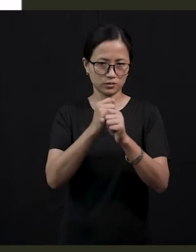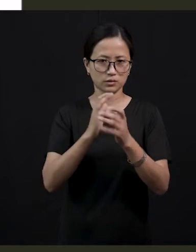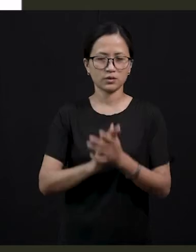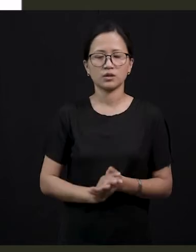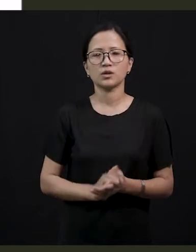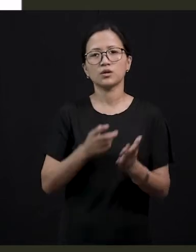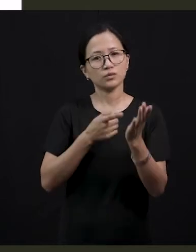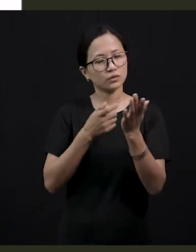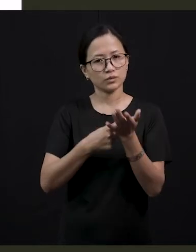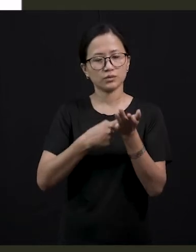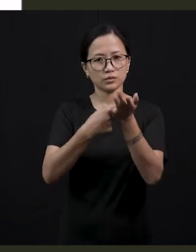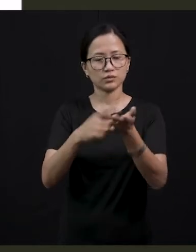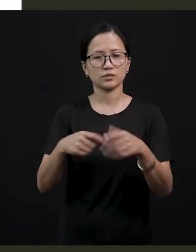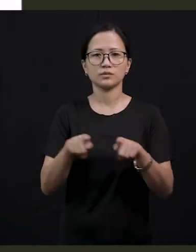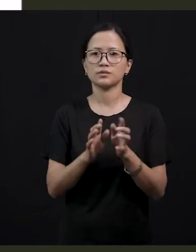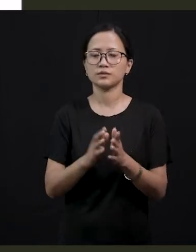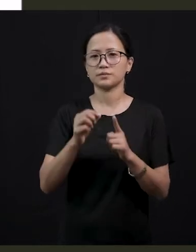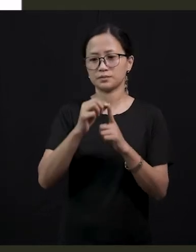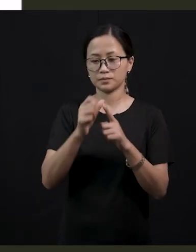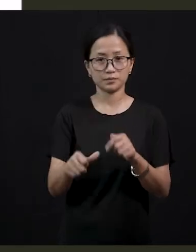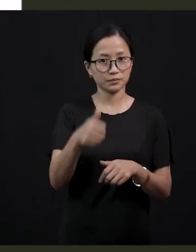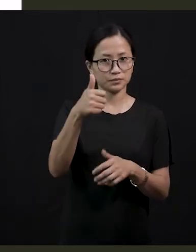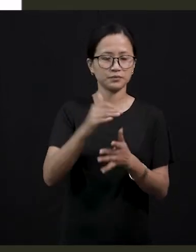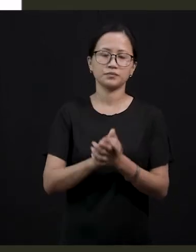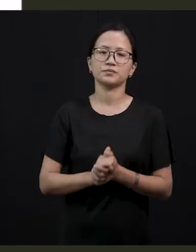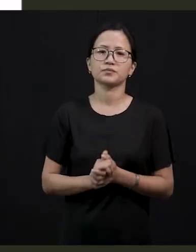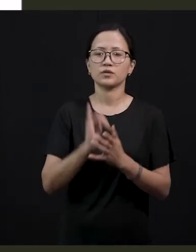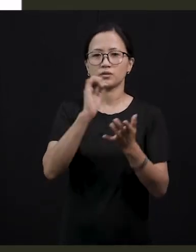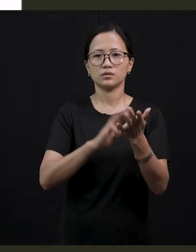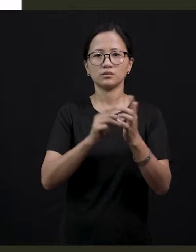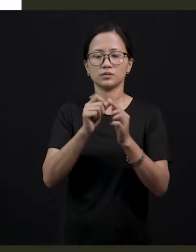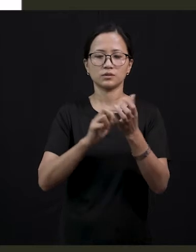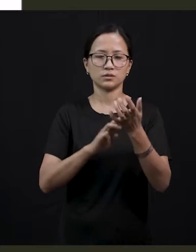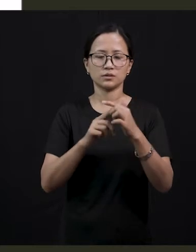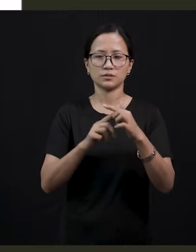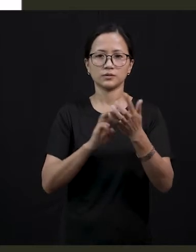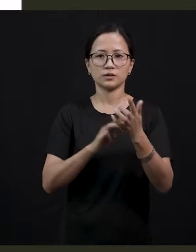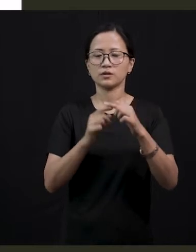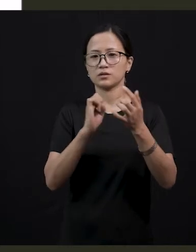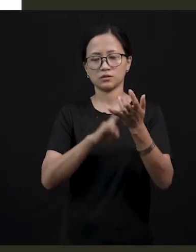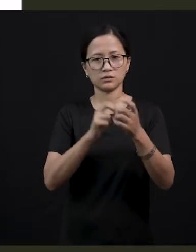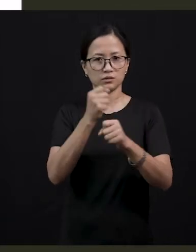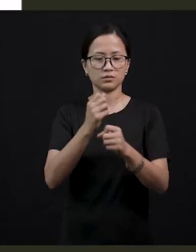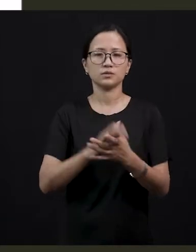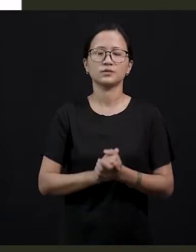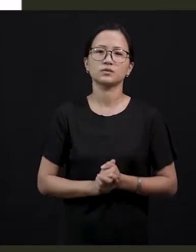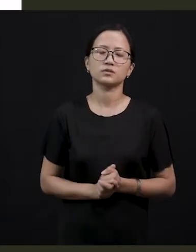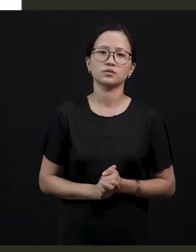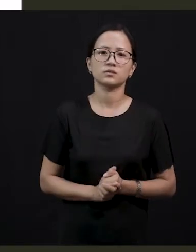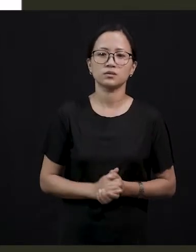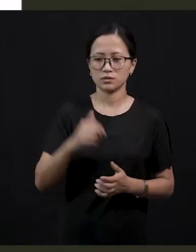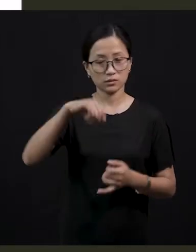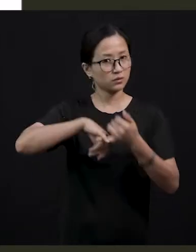the rules and regulations. Your principal is going to implement it. So that's whoever is implementing is the executive. So